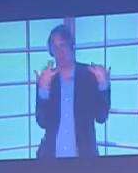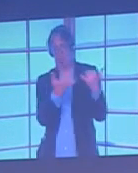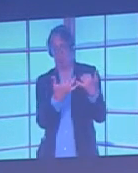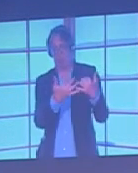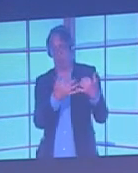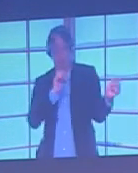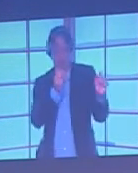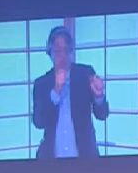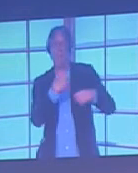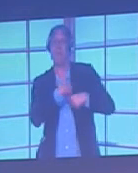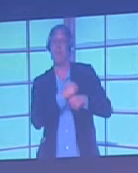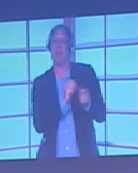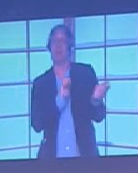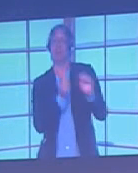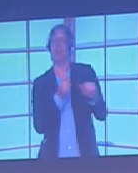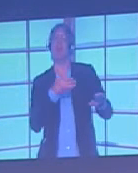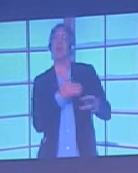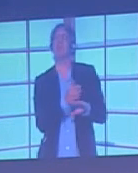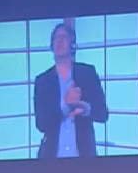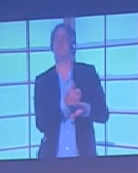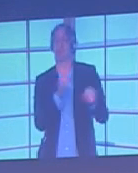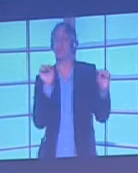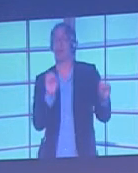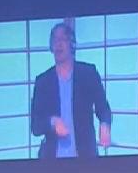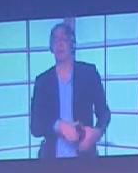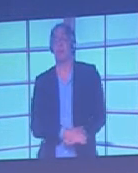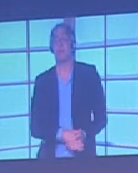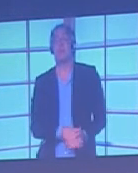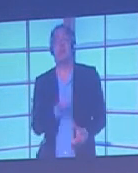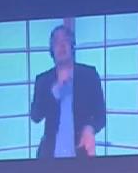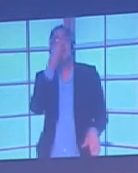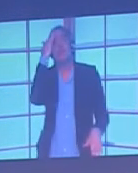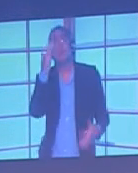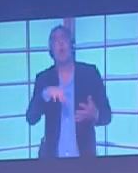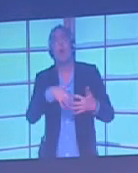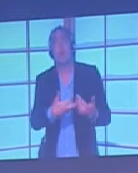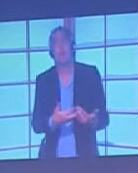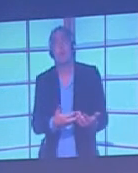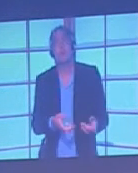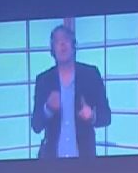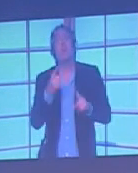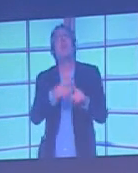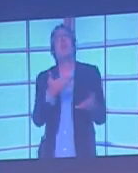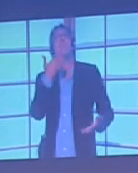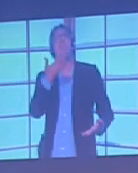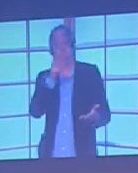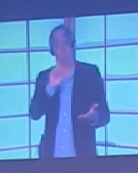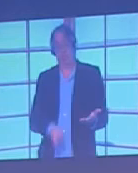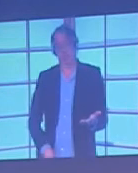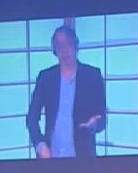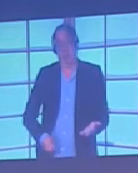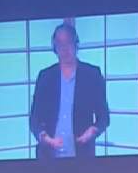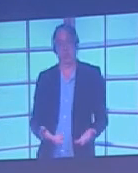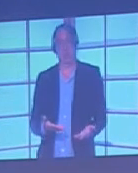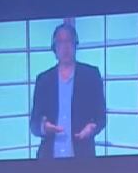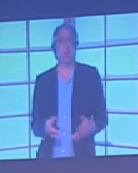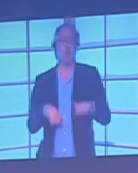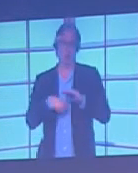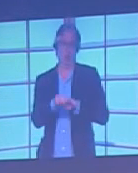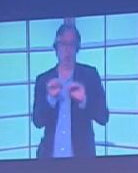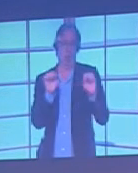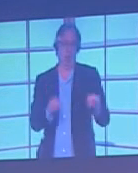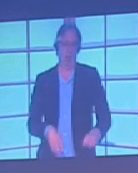commitment, you have to have the expertise, and occasionally you have to be prepared to spend some money. Football can do